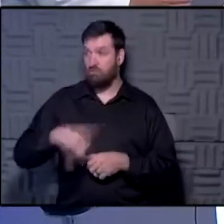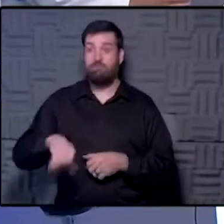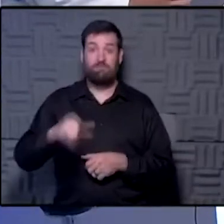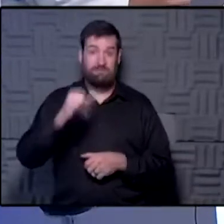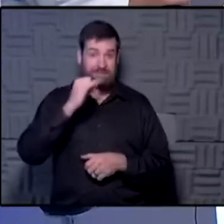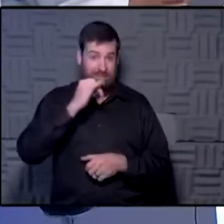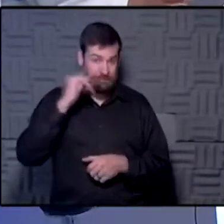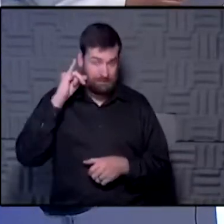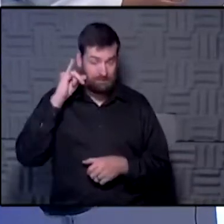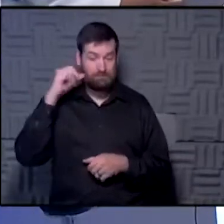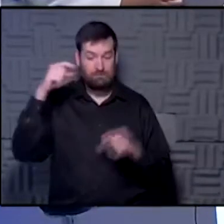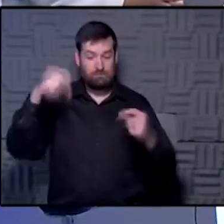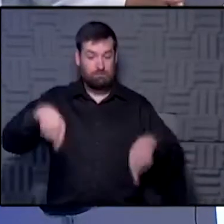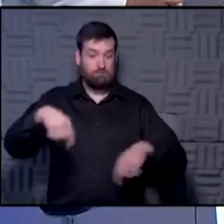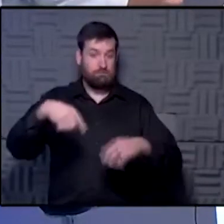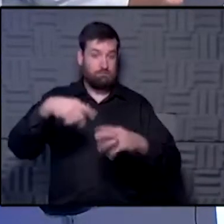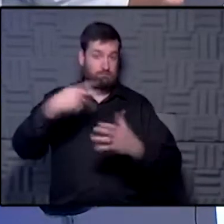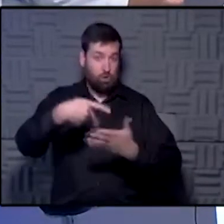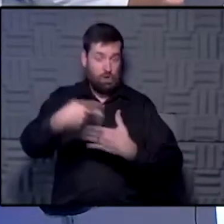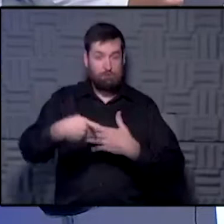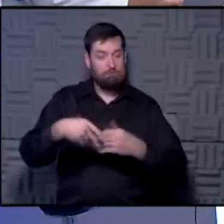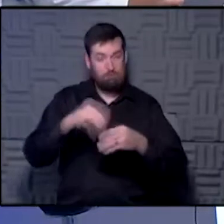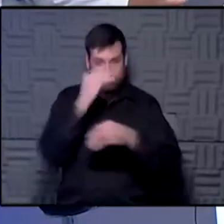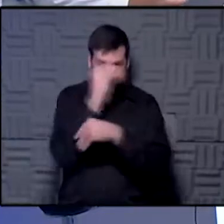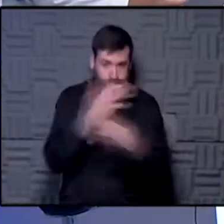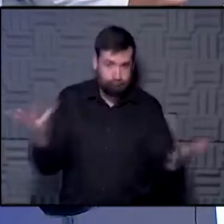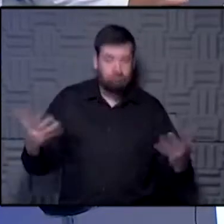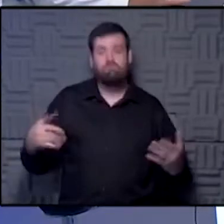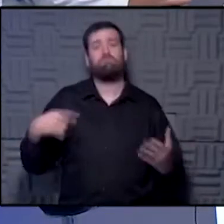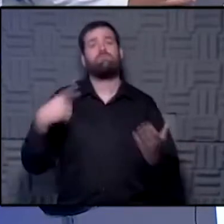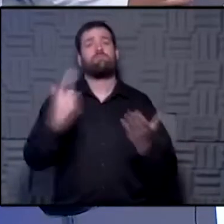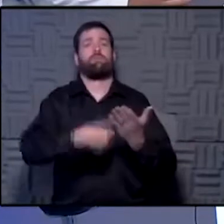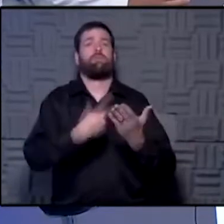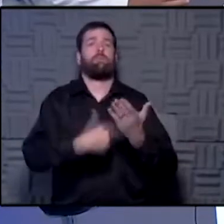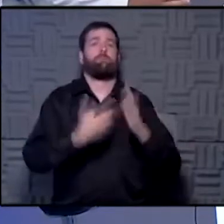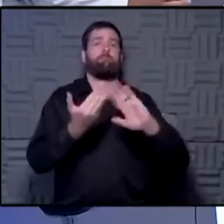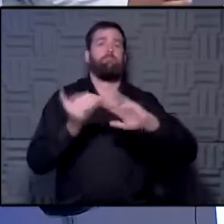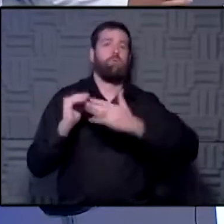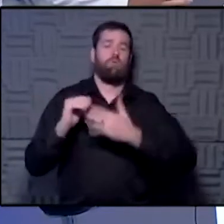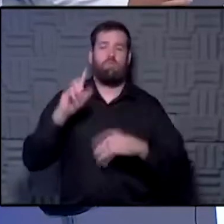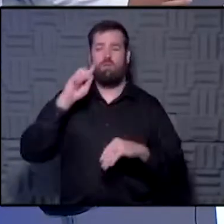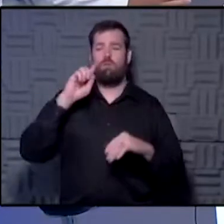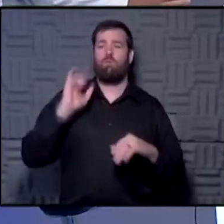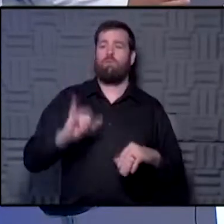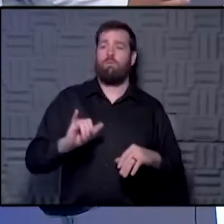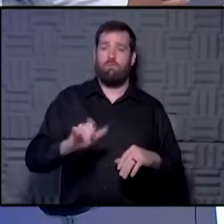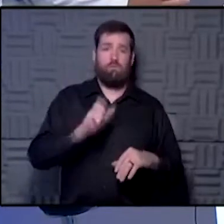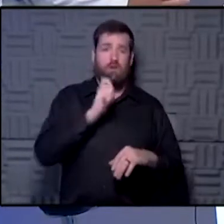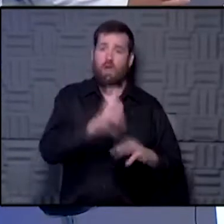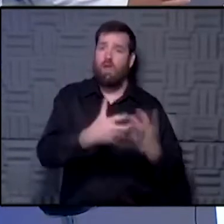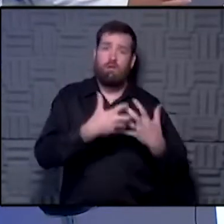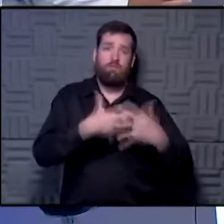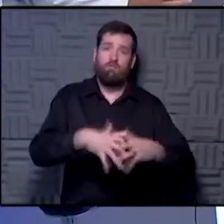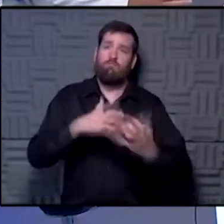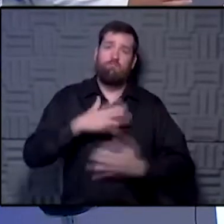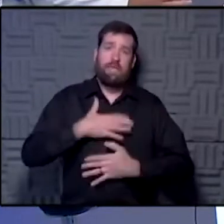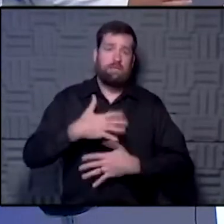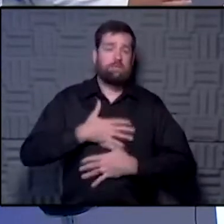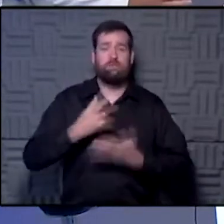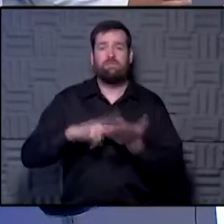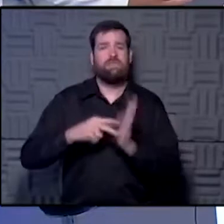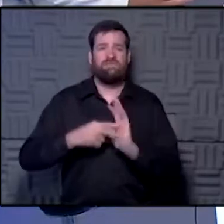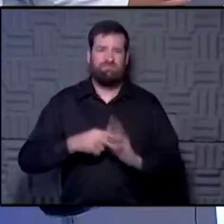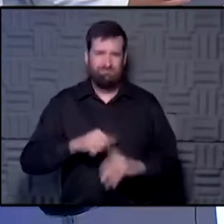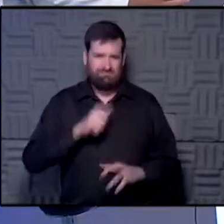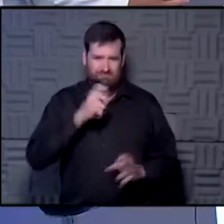we do on this program, there were people that said sometimes in the community they think, well, if they're not on a ventilator, then they're not that sick. Mm-hmm.